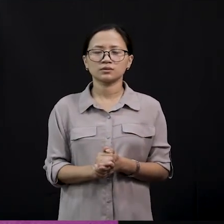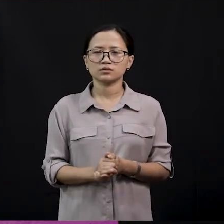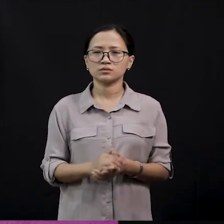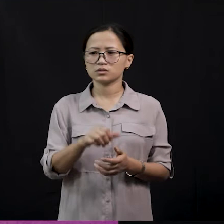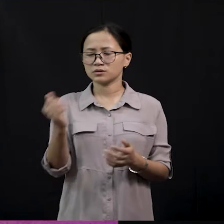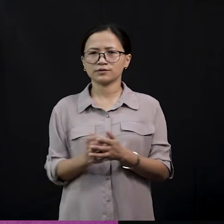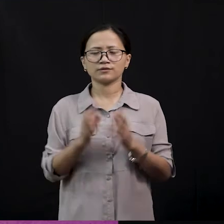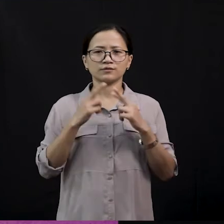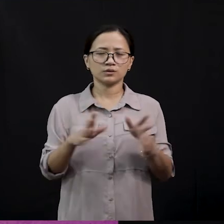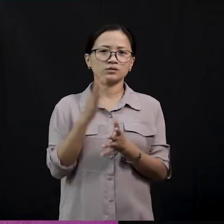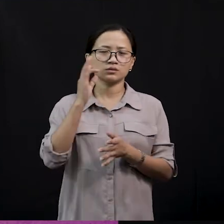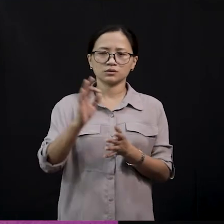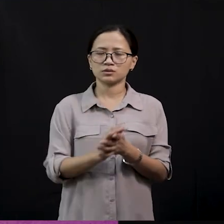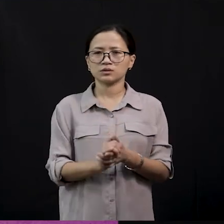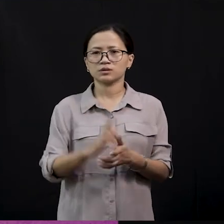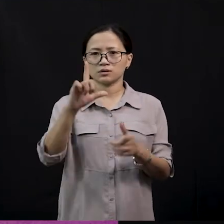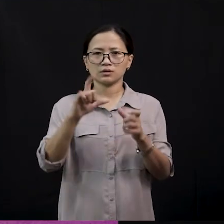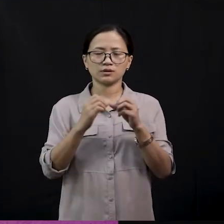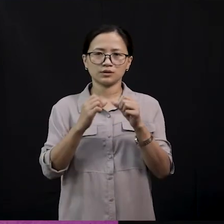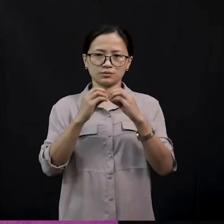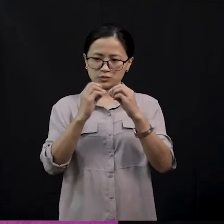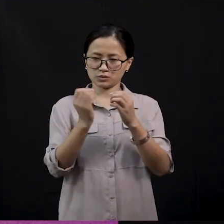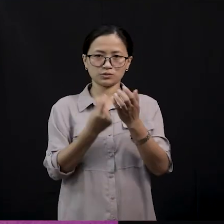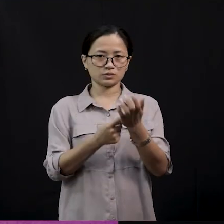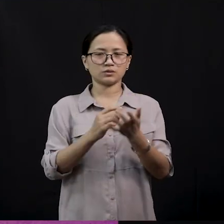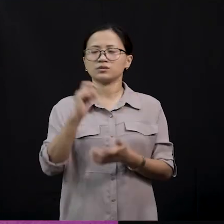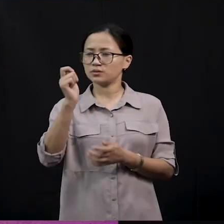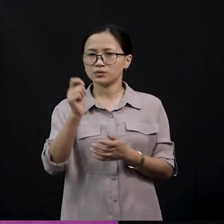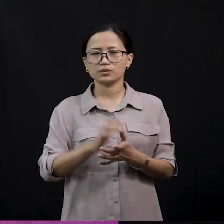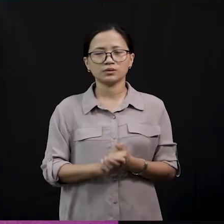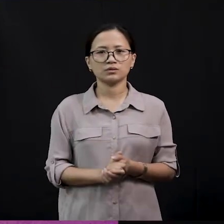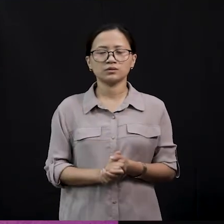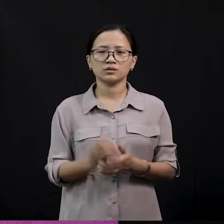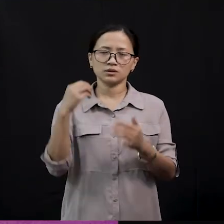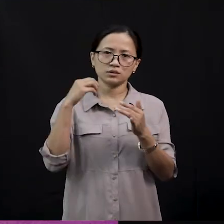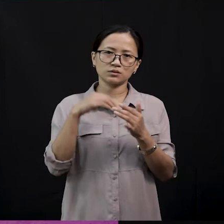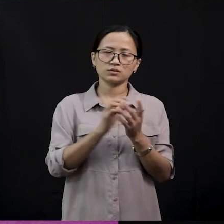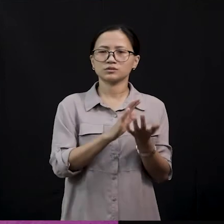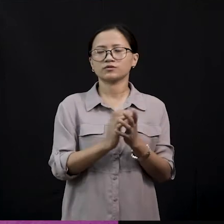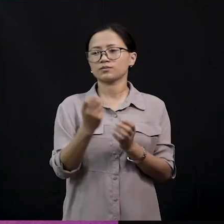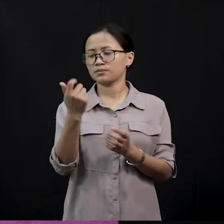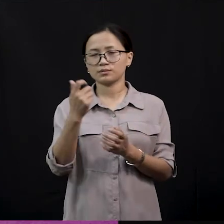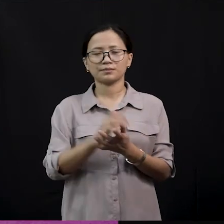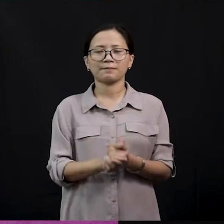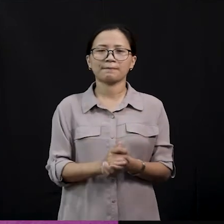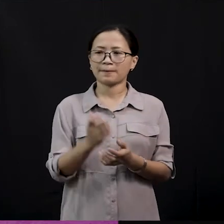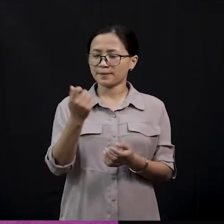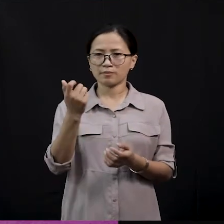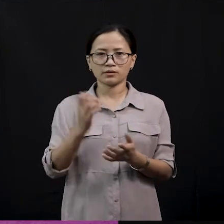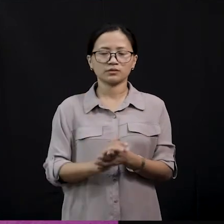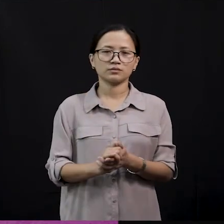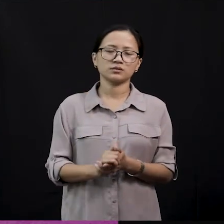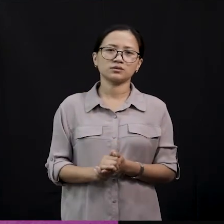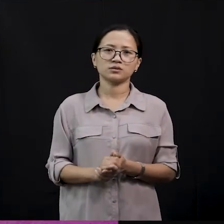that who is measuring the labor of the laborer's work in terms of money. For the amount of work that